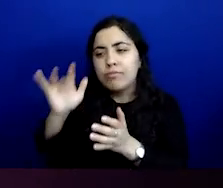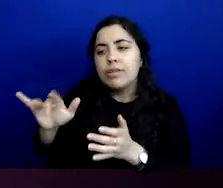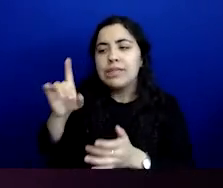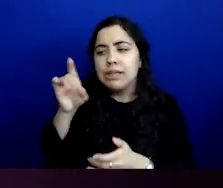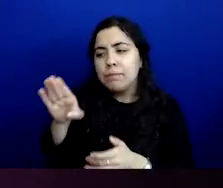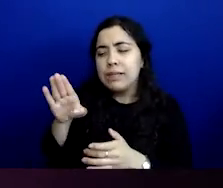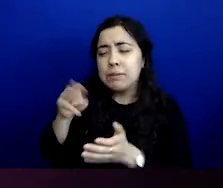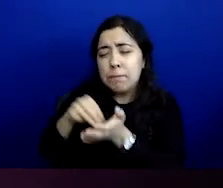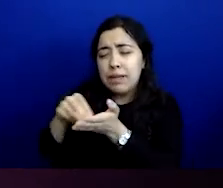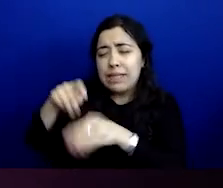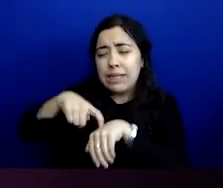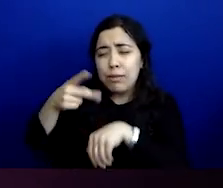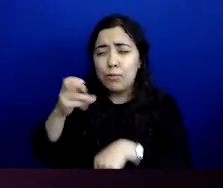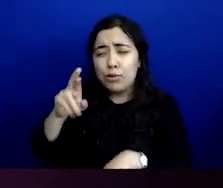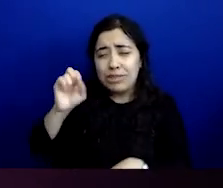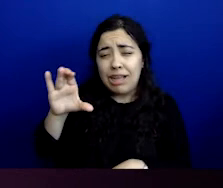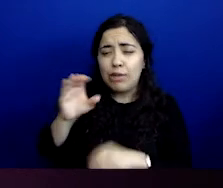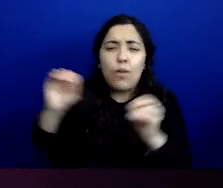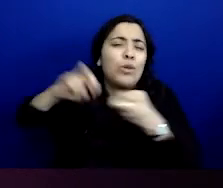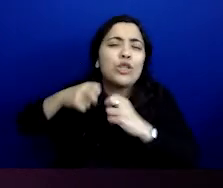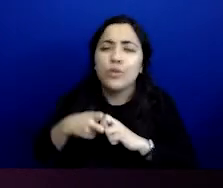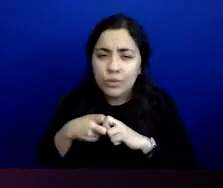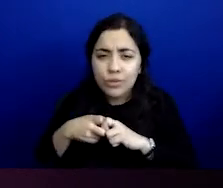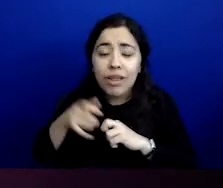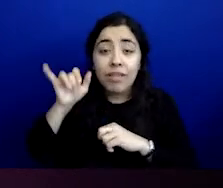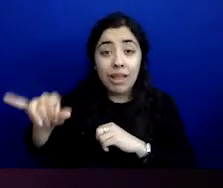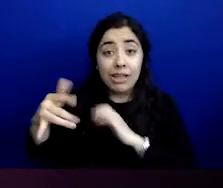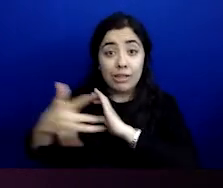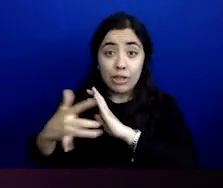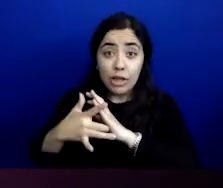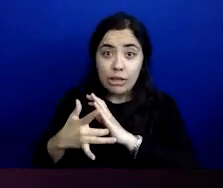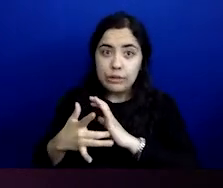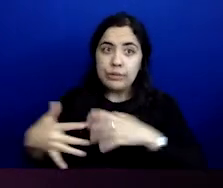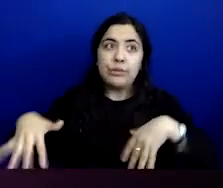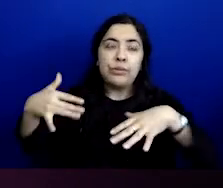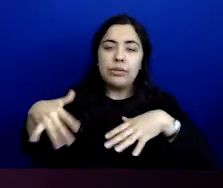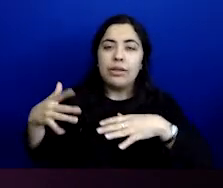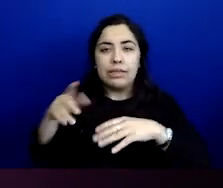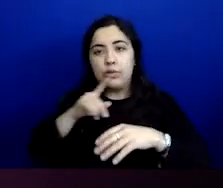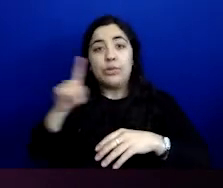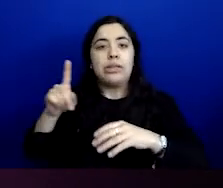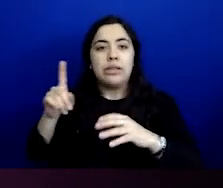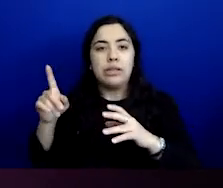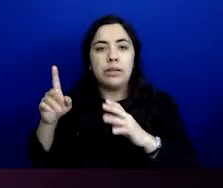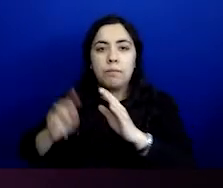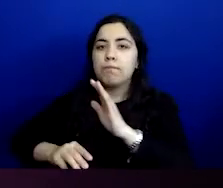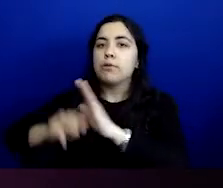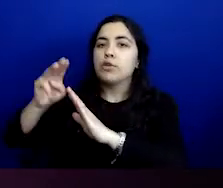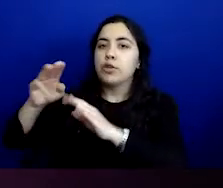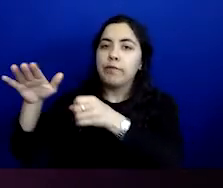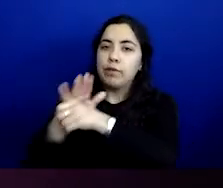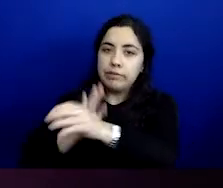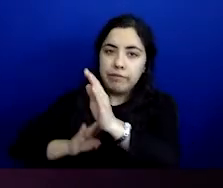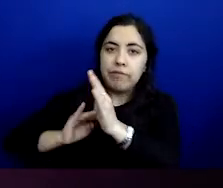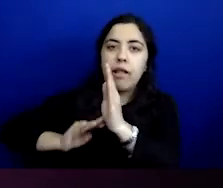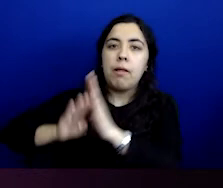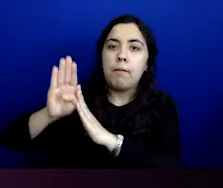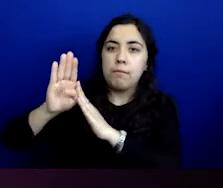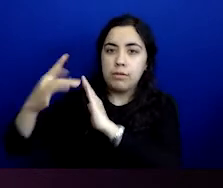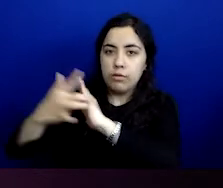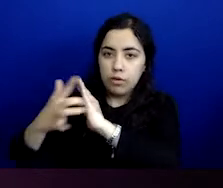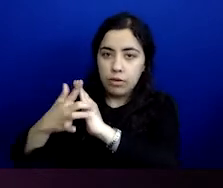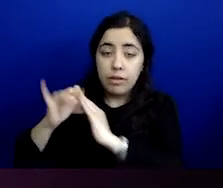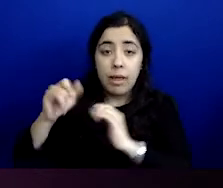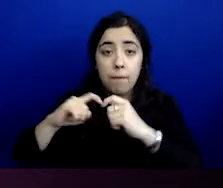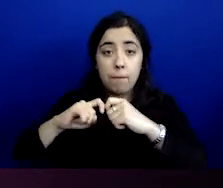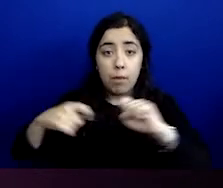second and have no issues at all. And these technologies are extremely, extremely mature. In the blockchain space, you